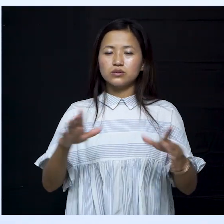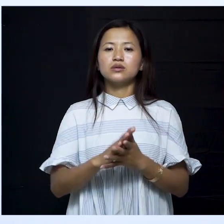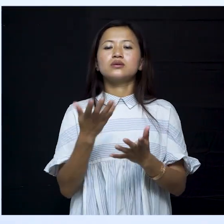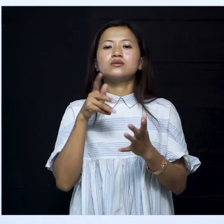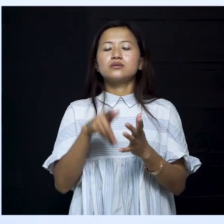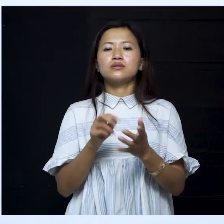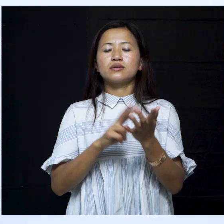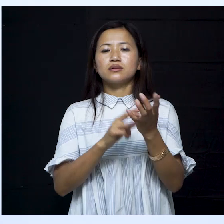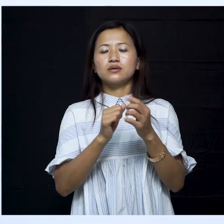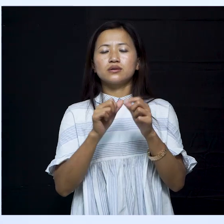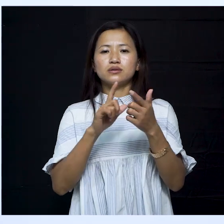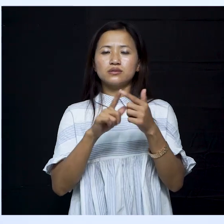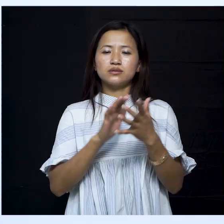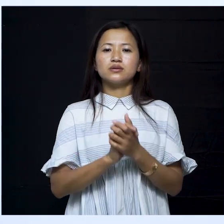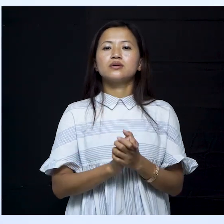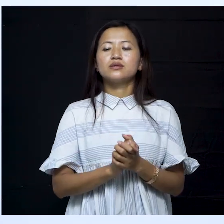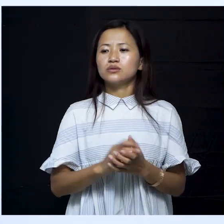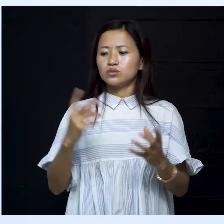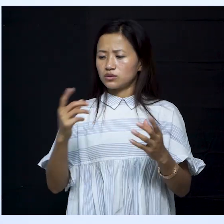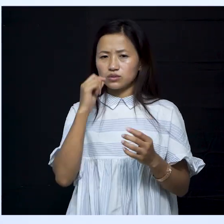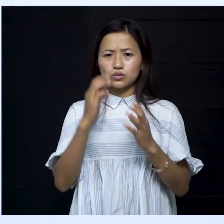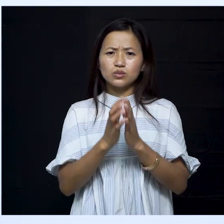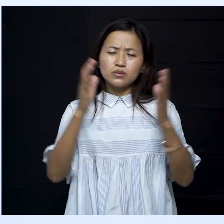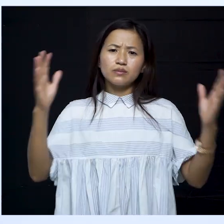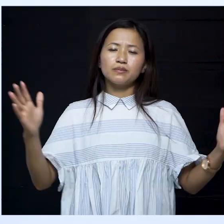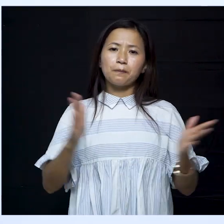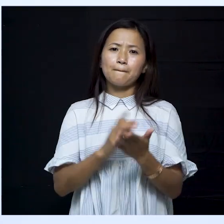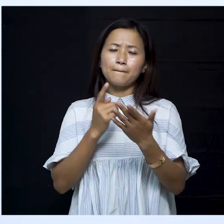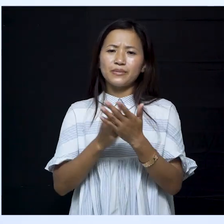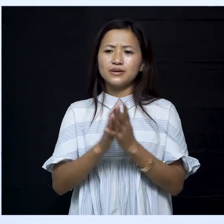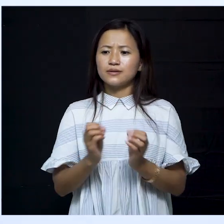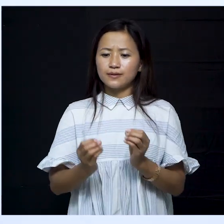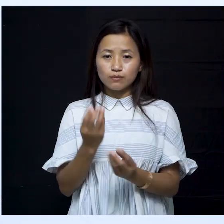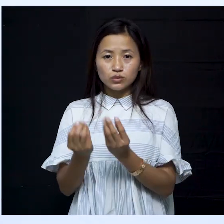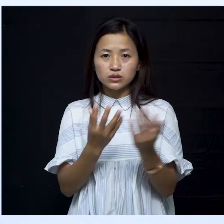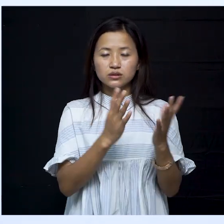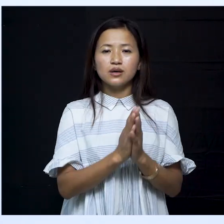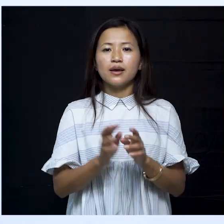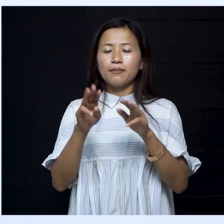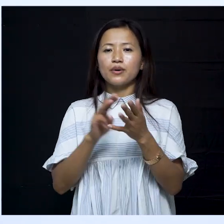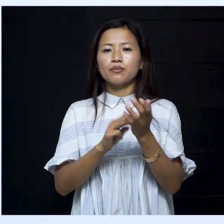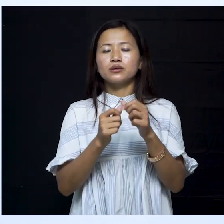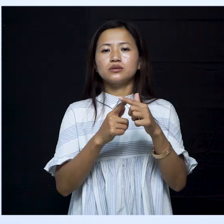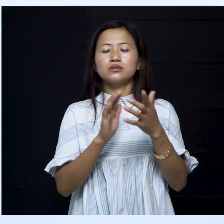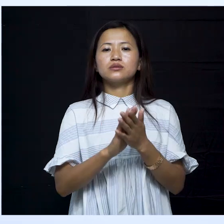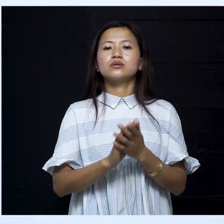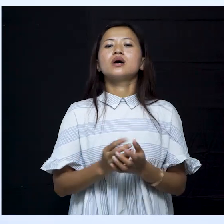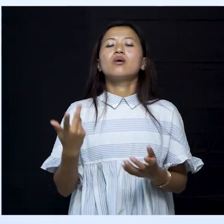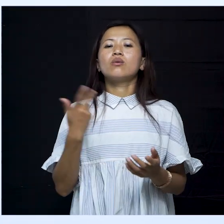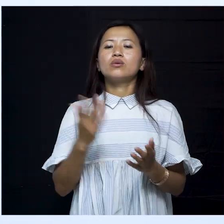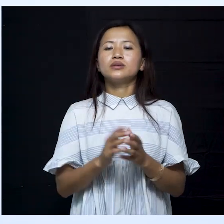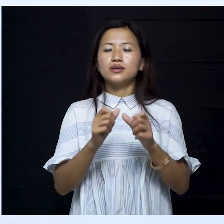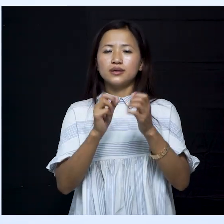not mincing words versus too much circumlocution or beating around the bush, or for that matter, versus ambiguity. We already know what